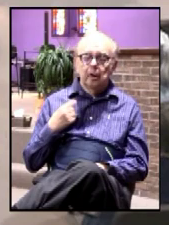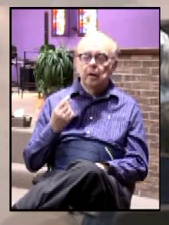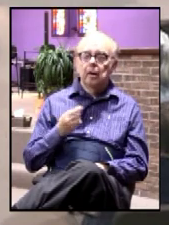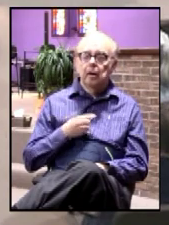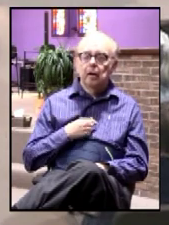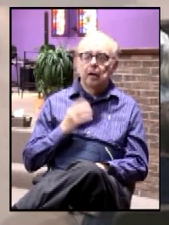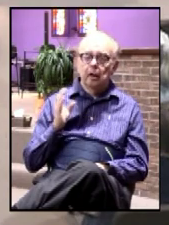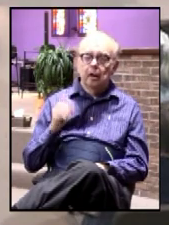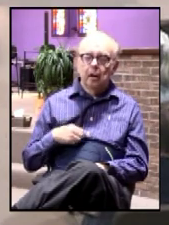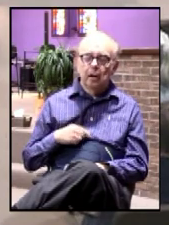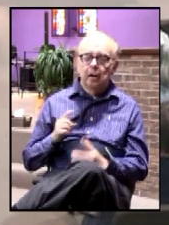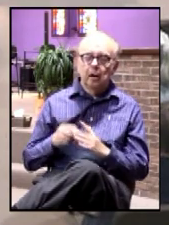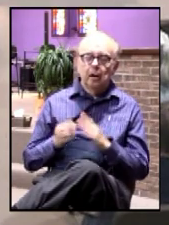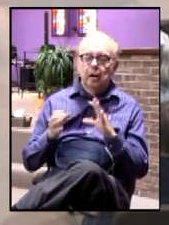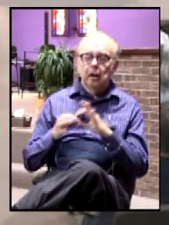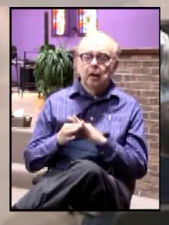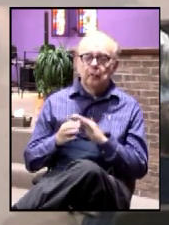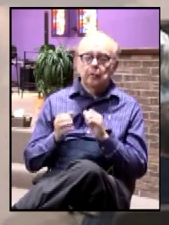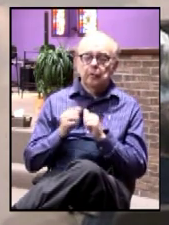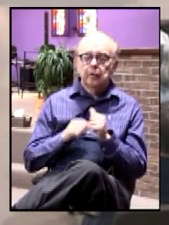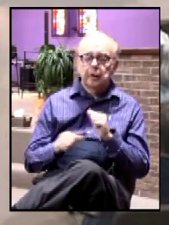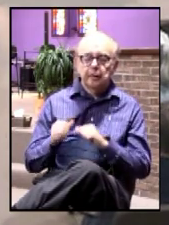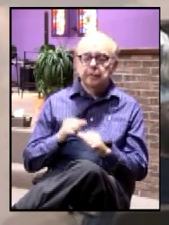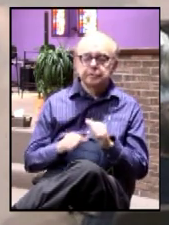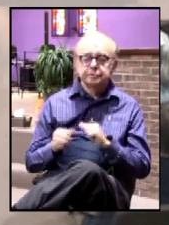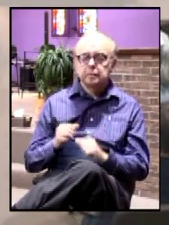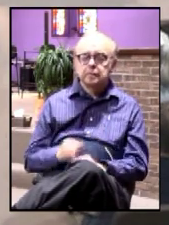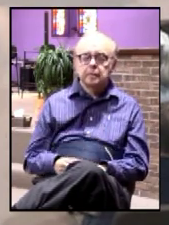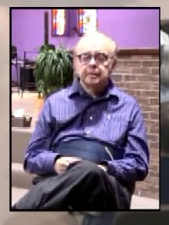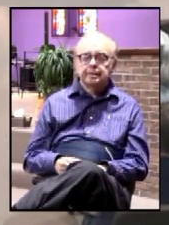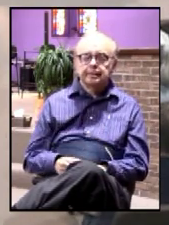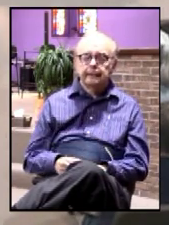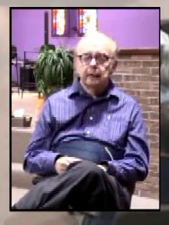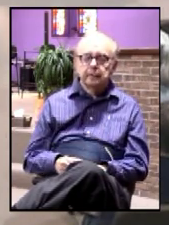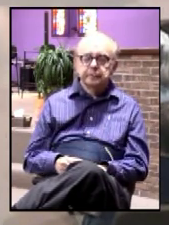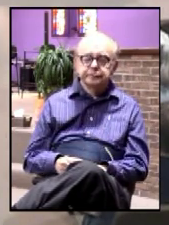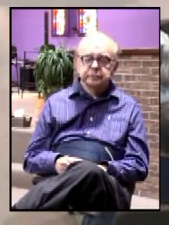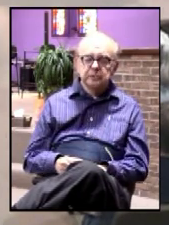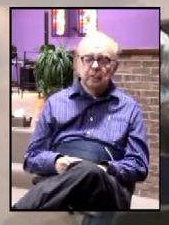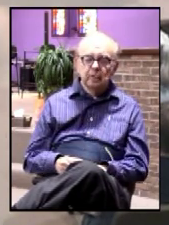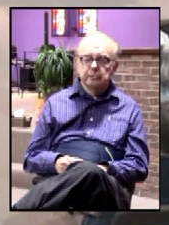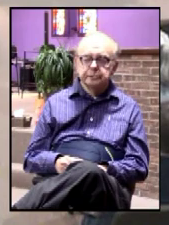Because we have got to start connecting with each other.